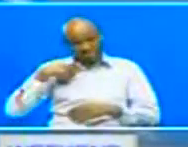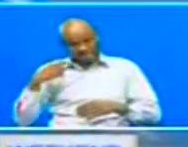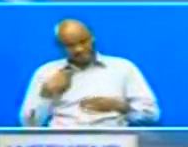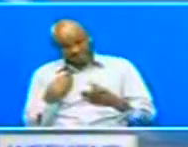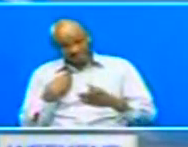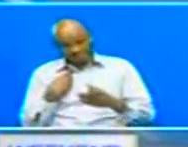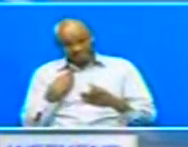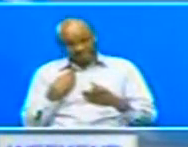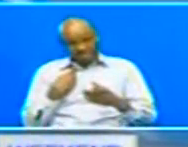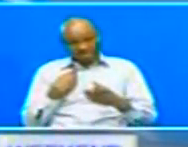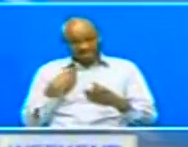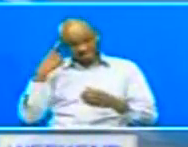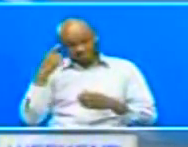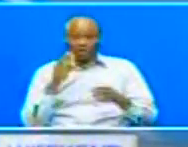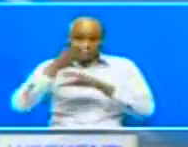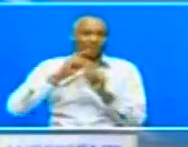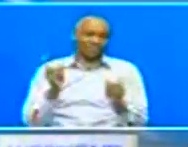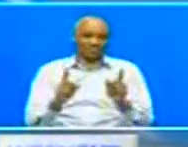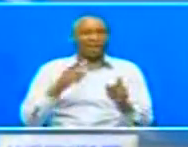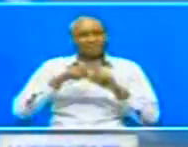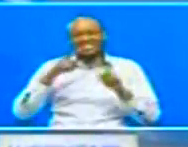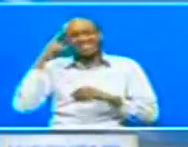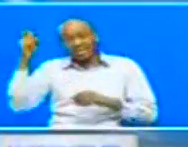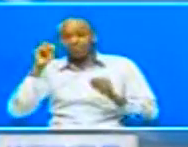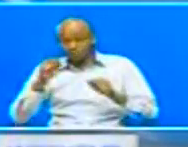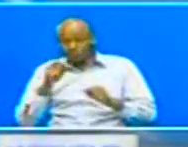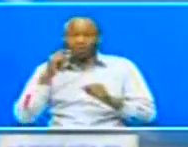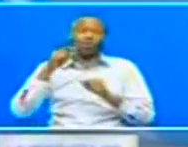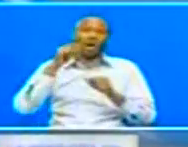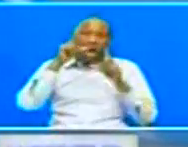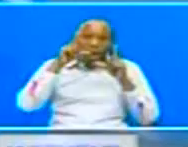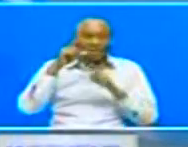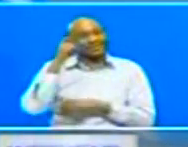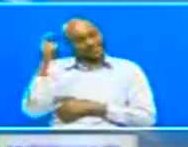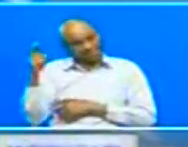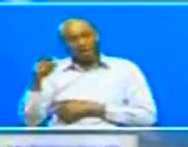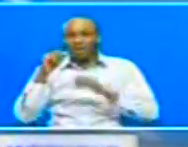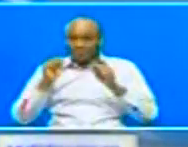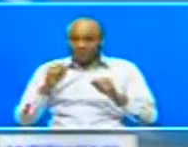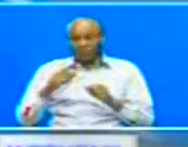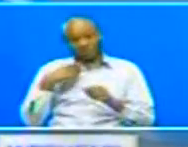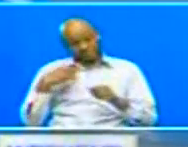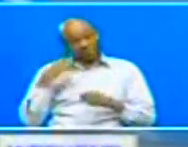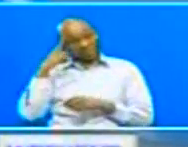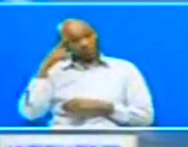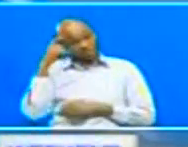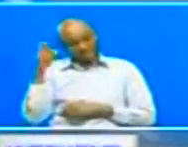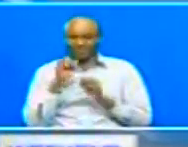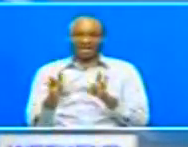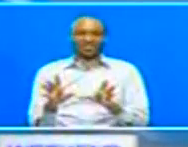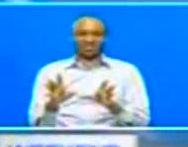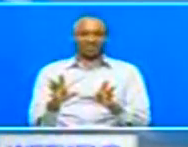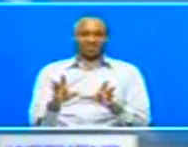beyond being dreams. The funny thing about dreams is that you can dream with your eyes wide open and never know that you are indeed